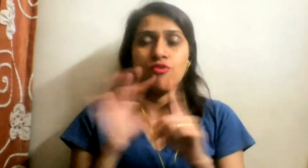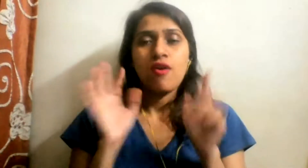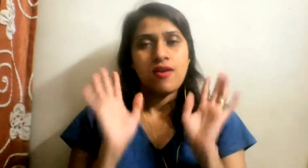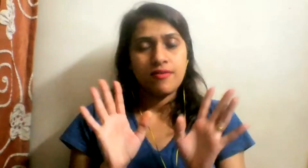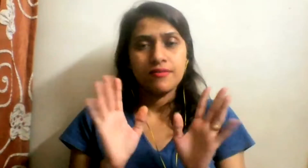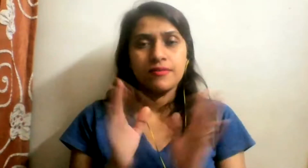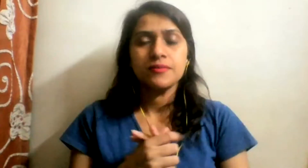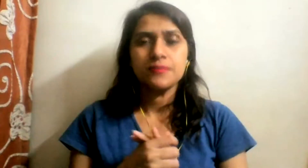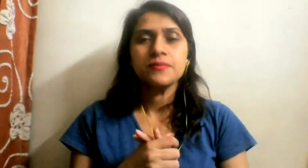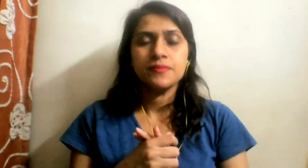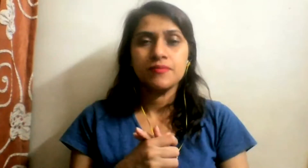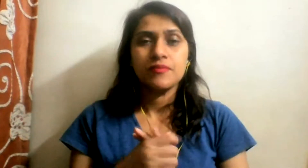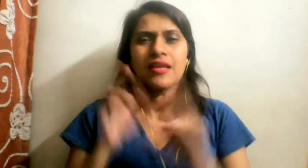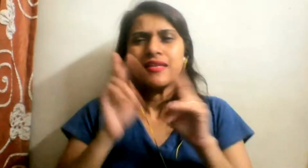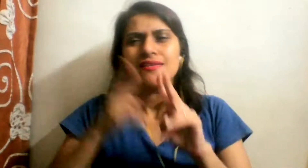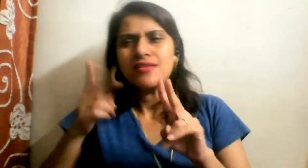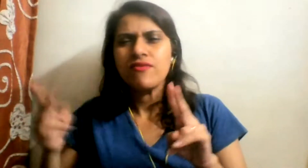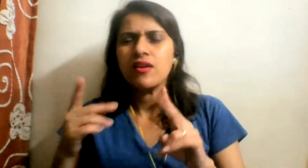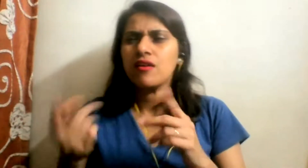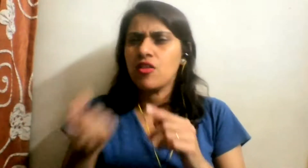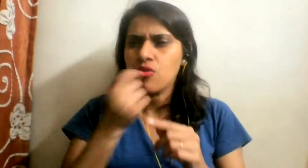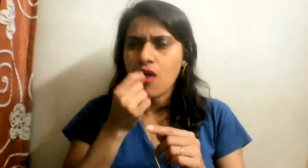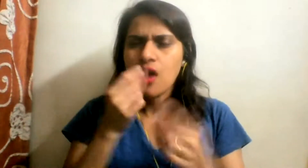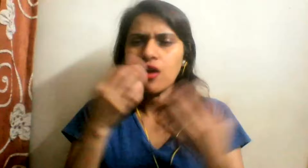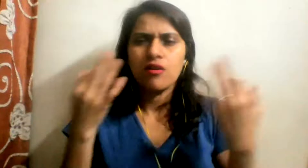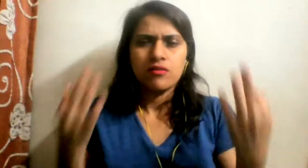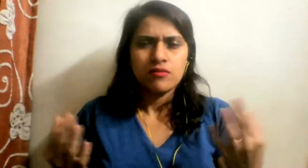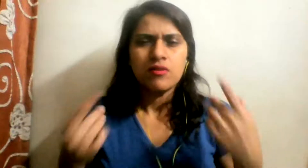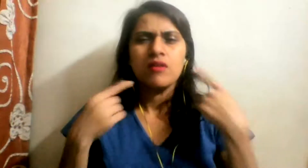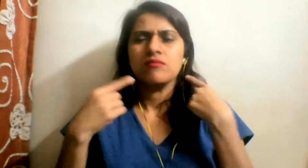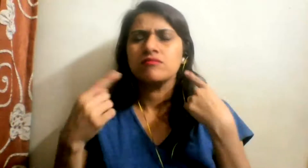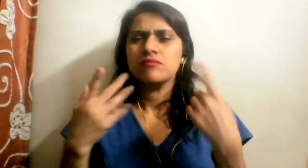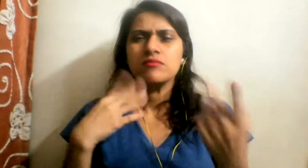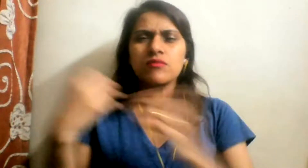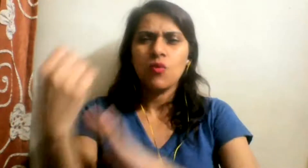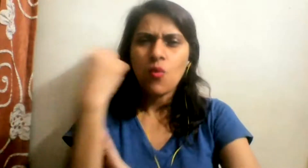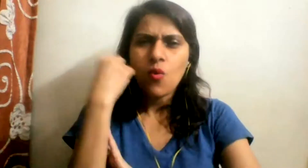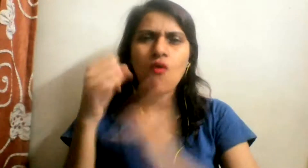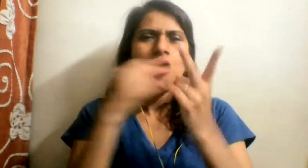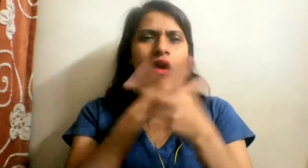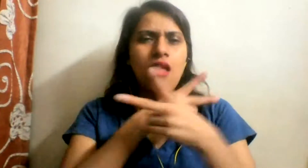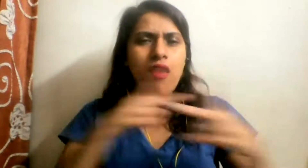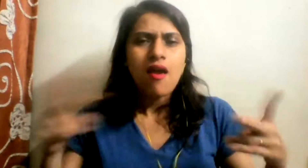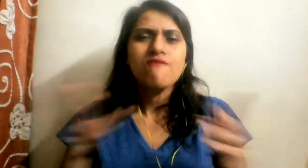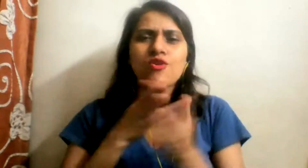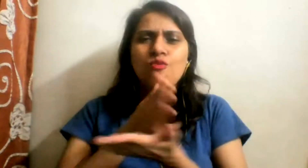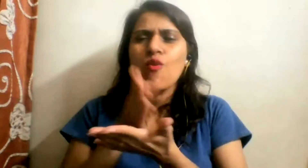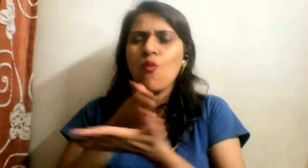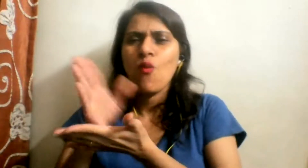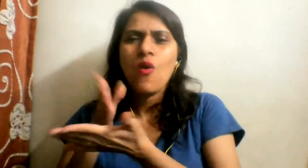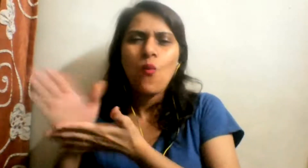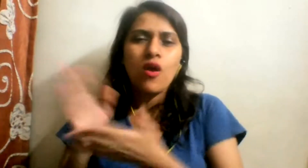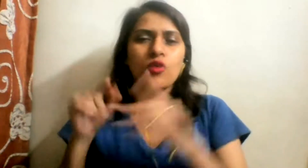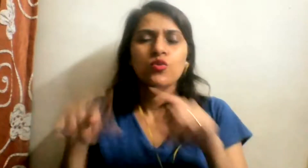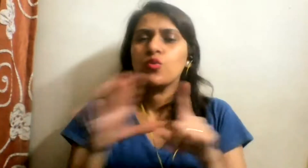So there are different medications and confined to a room. So these kind of things should not be done.